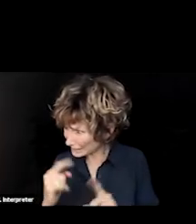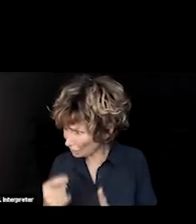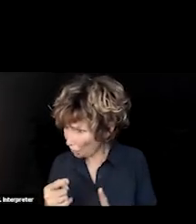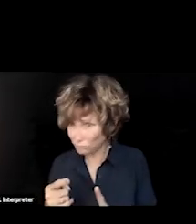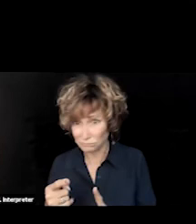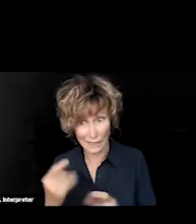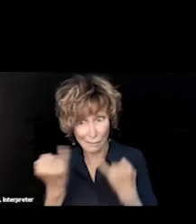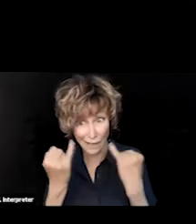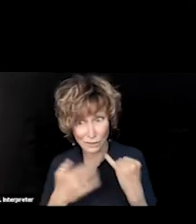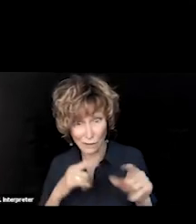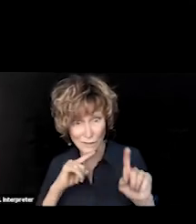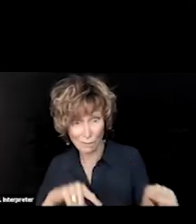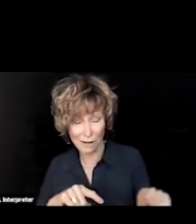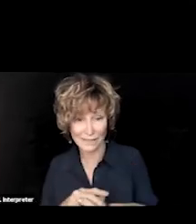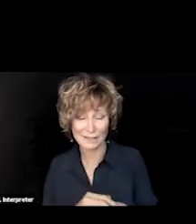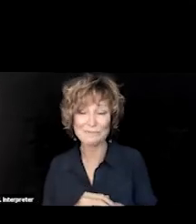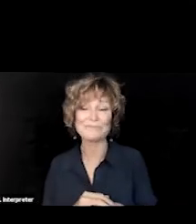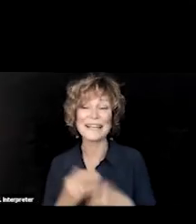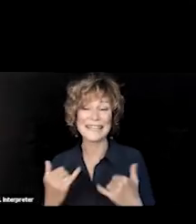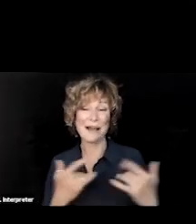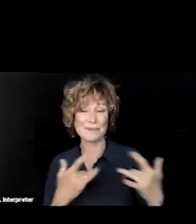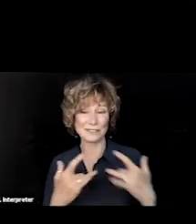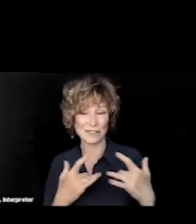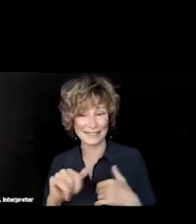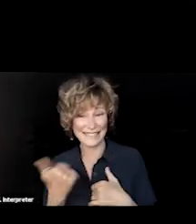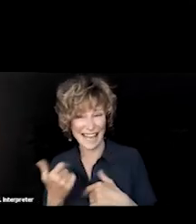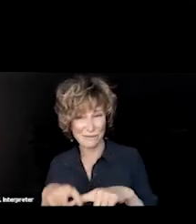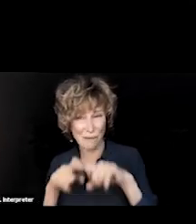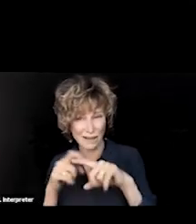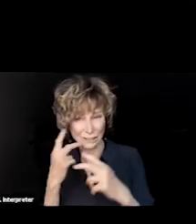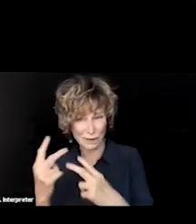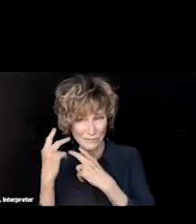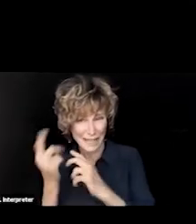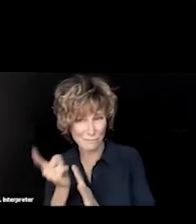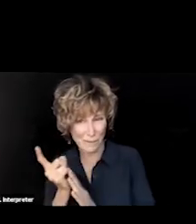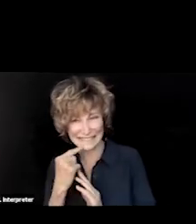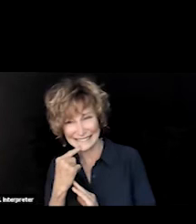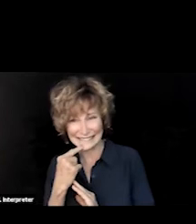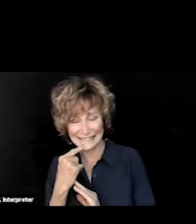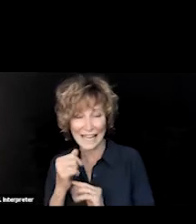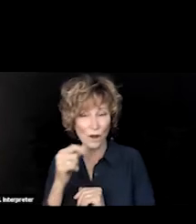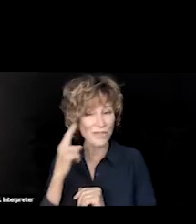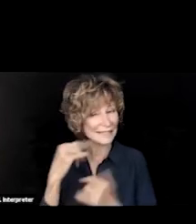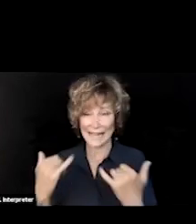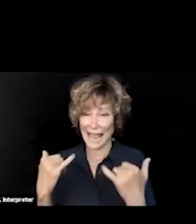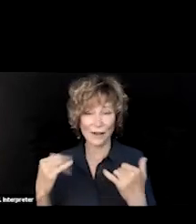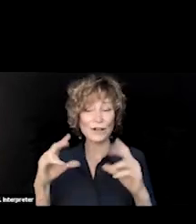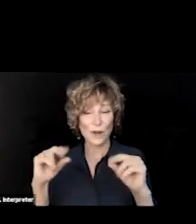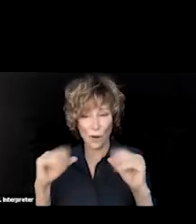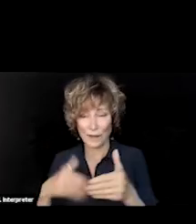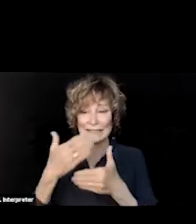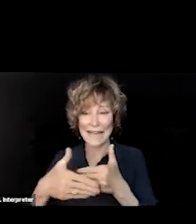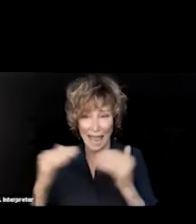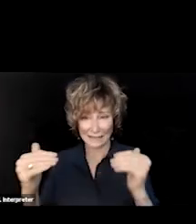Now, I'm concerned about giving you another pause and reflect moment. So I'm not going to do that. I'm going to move on to